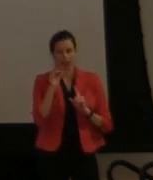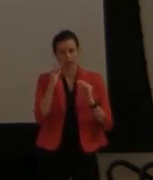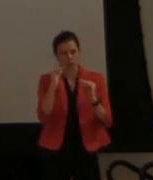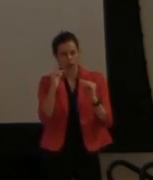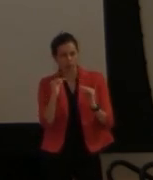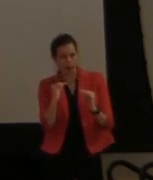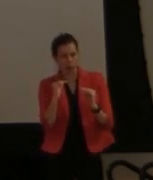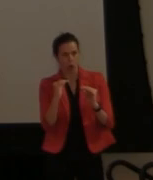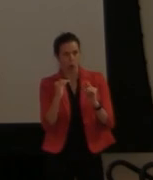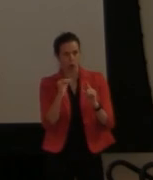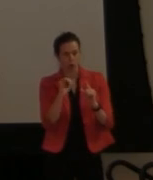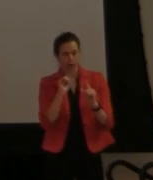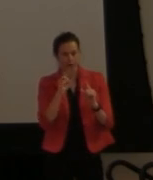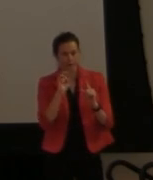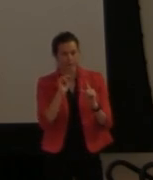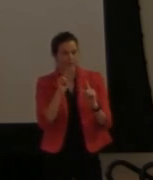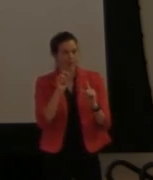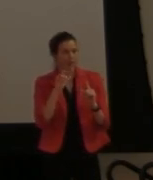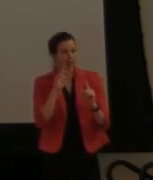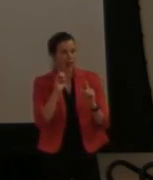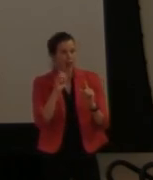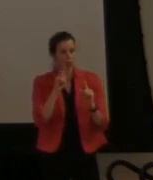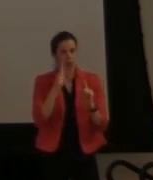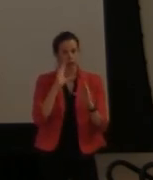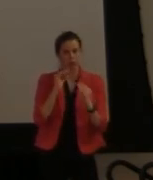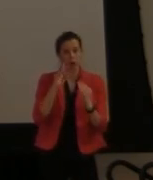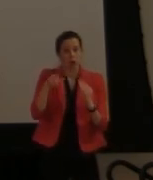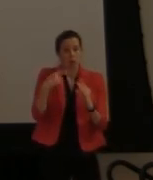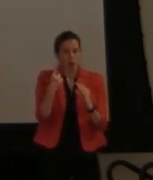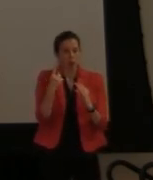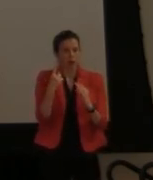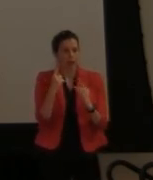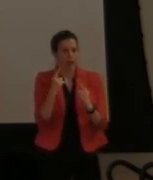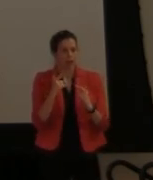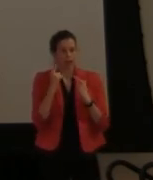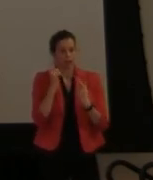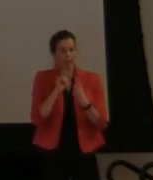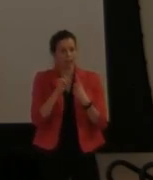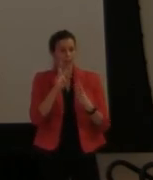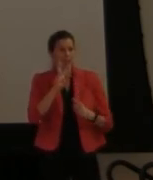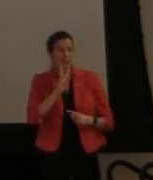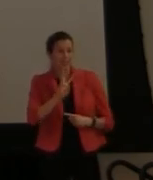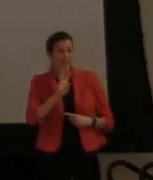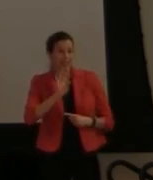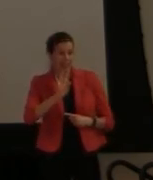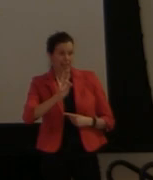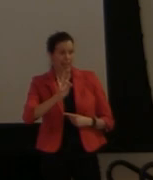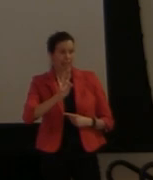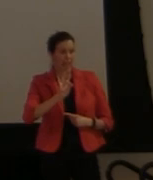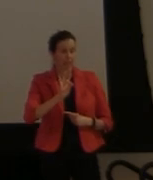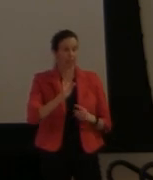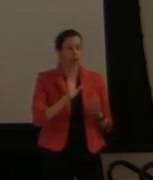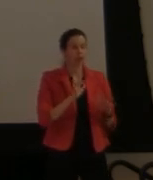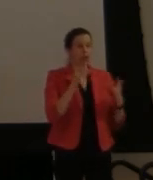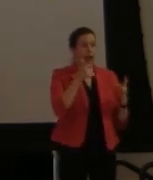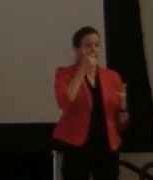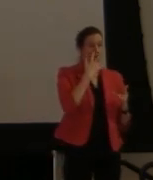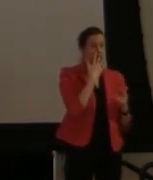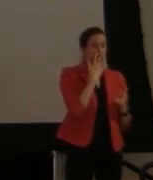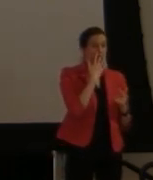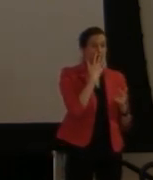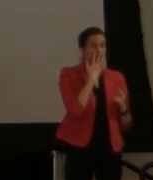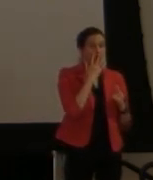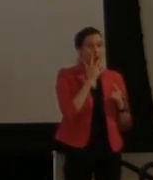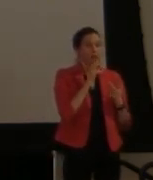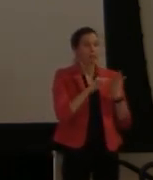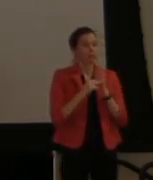below Avondale, it's expected you would only live to 68 years of age. The lighter the color, the longer